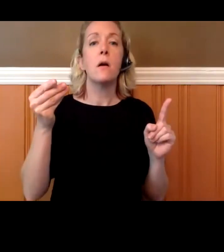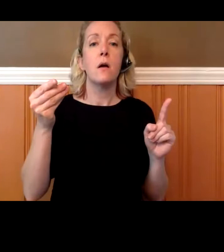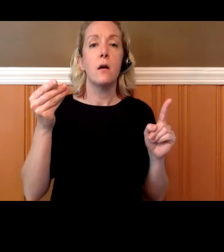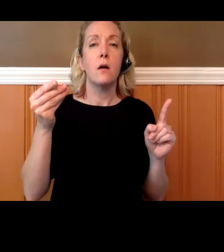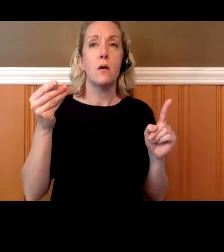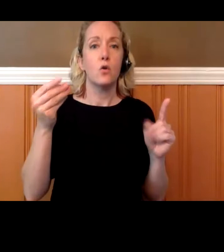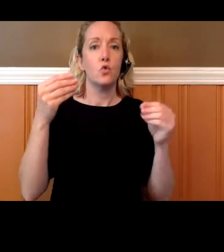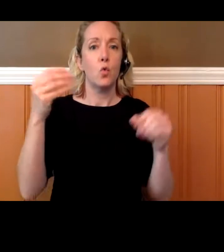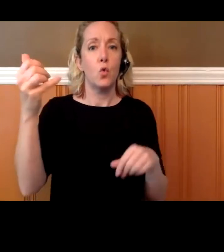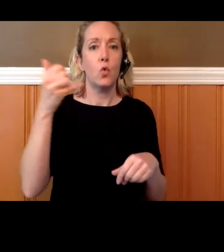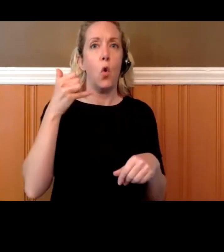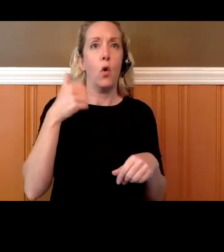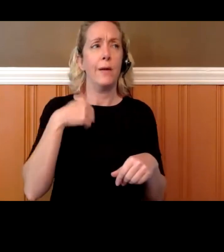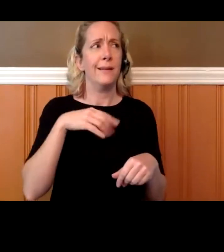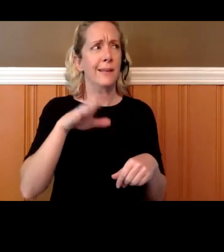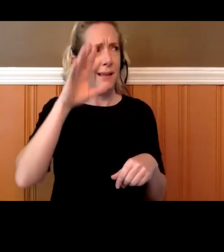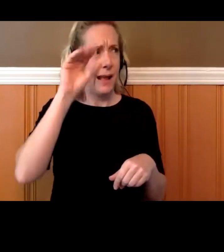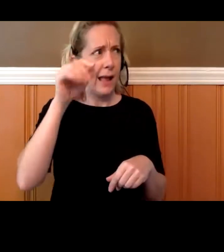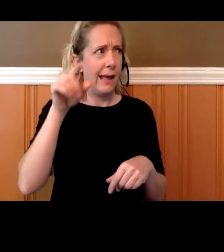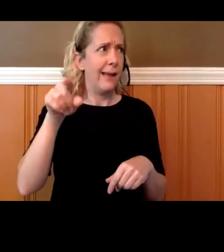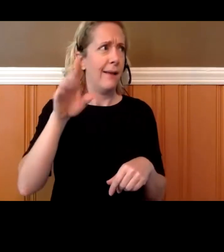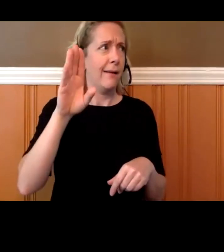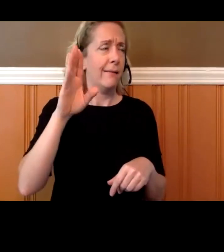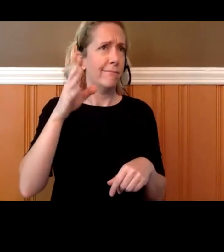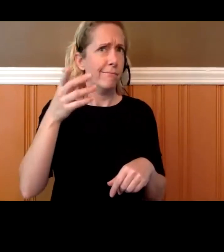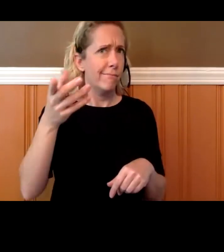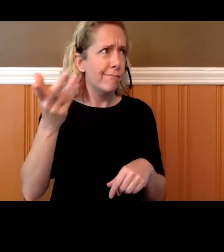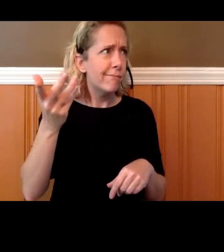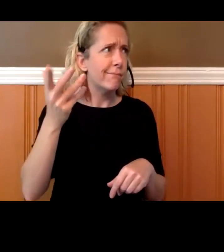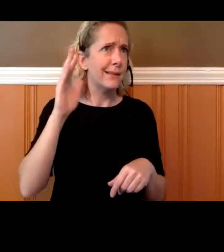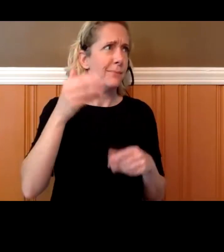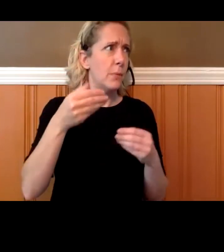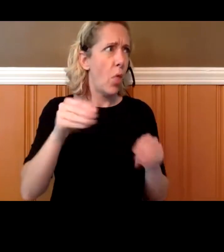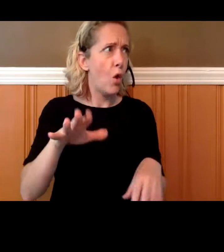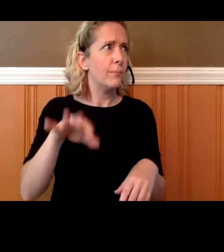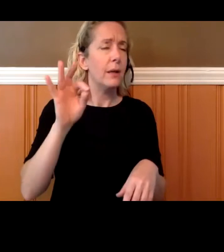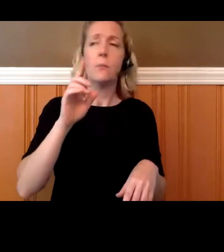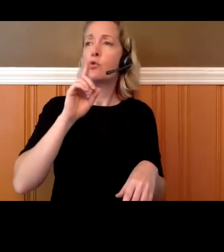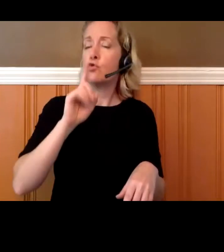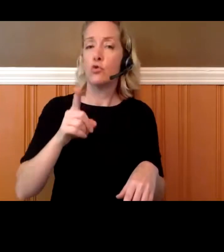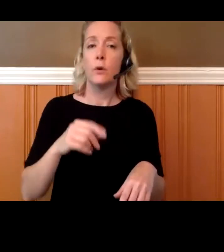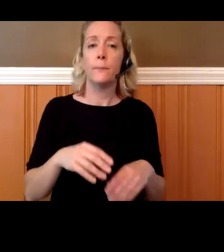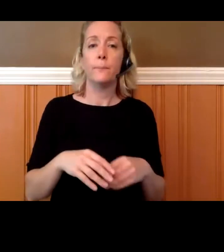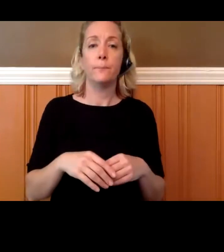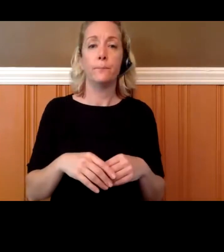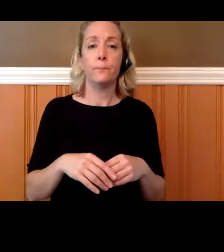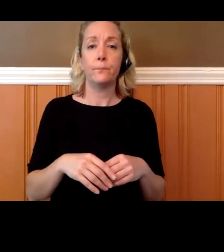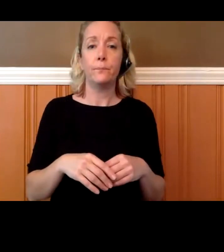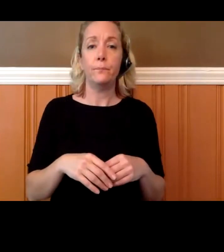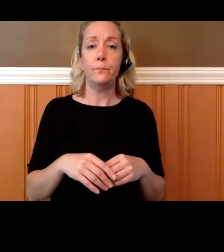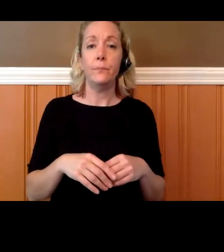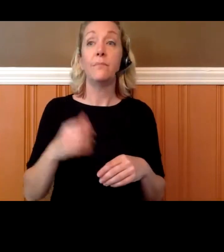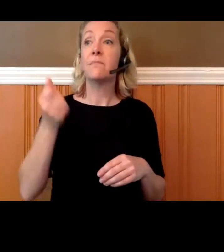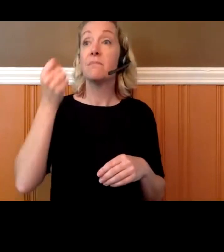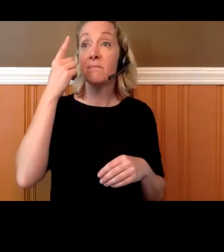store. There's a guy here, his name's Bill, you know, whatever, and we need to come and get him. Great, we'll come there. Well, then the student got up and left. He